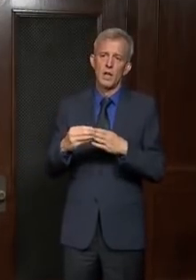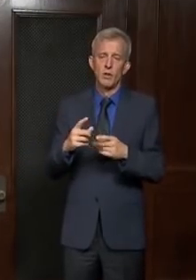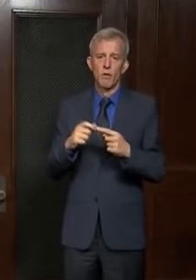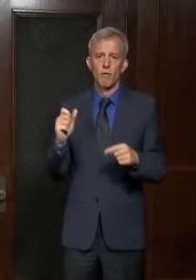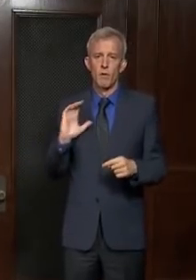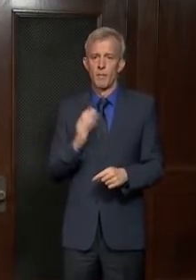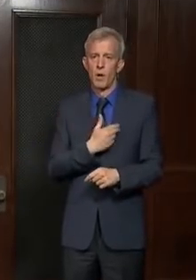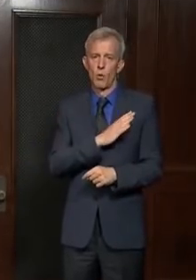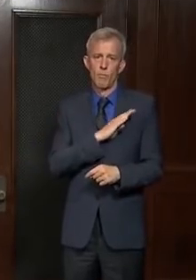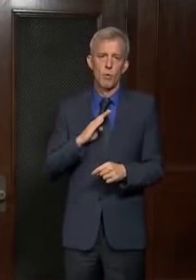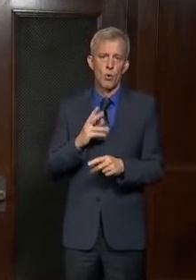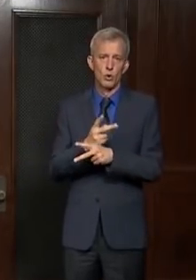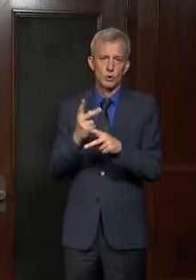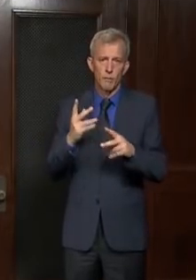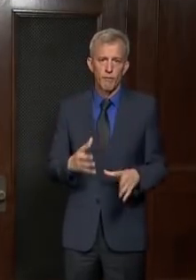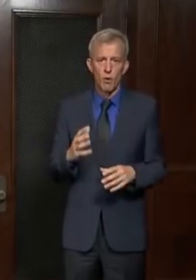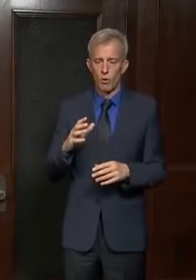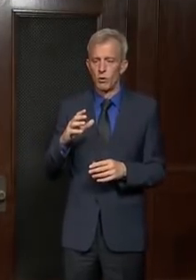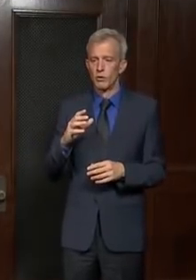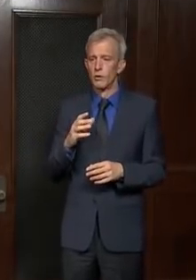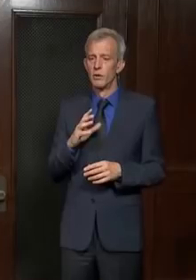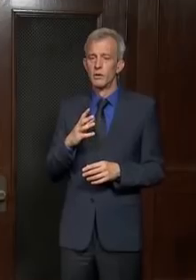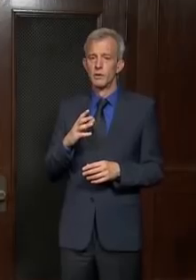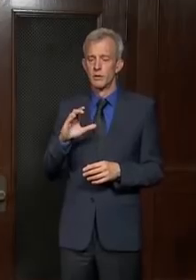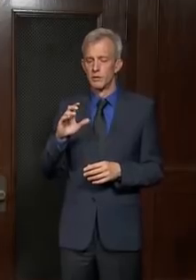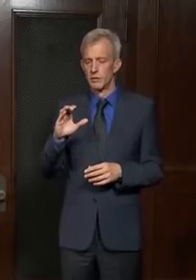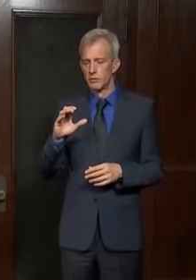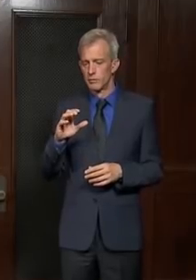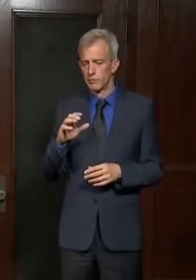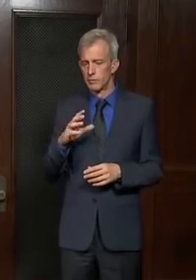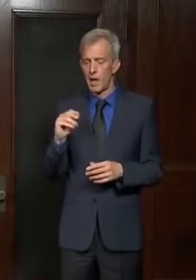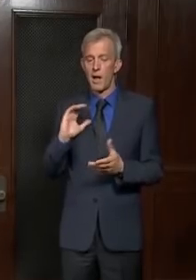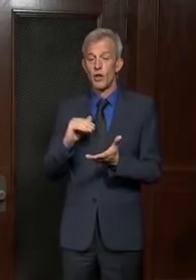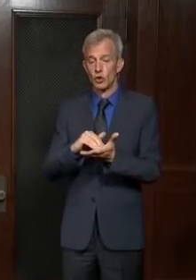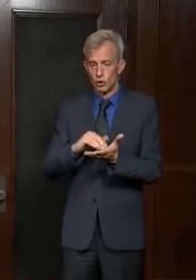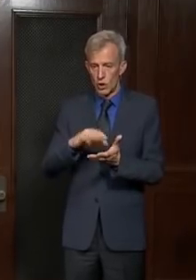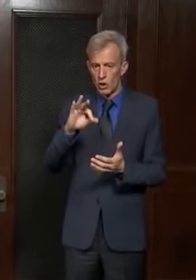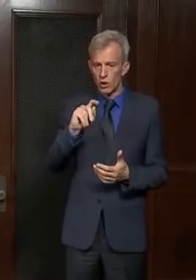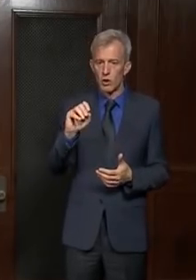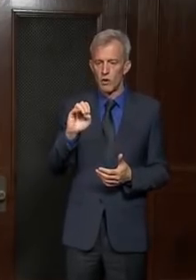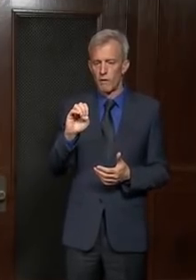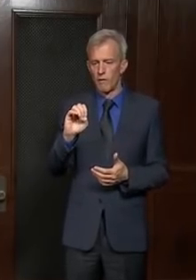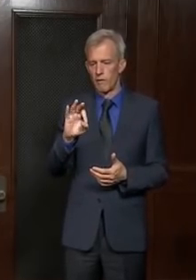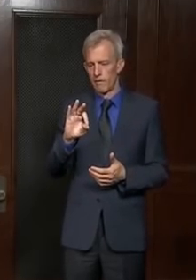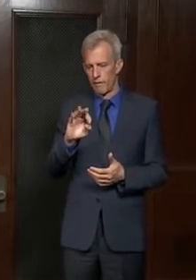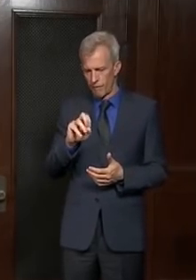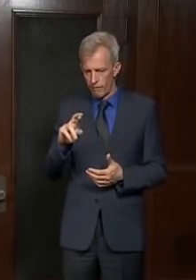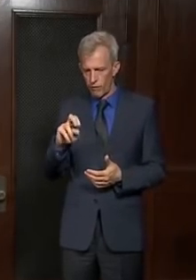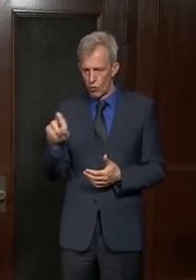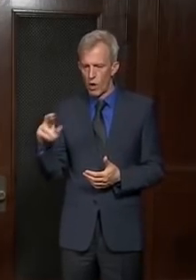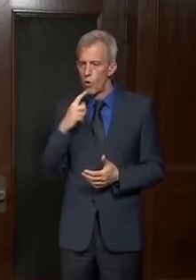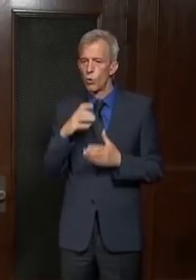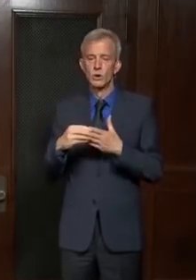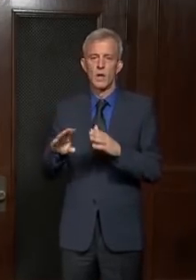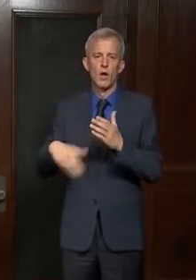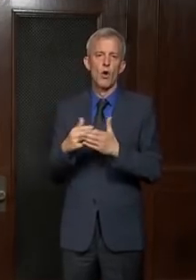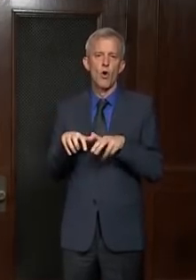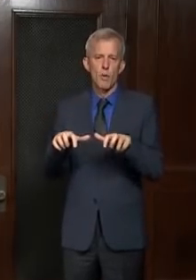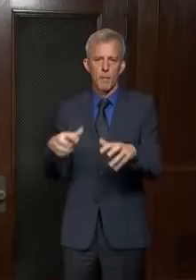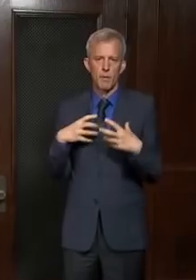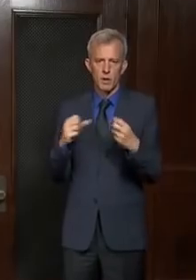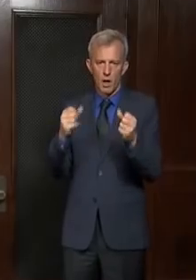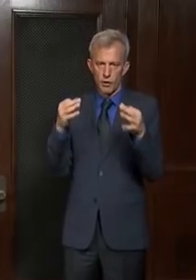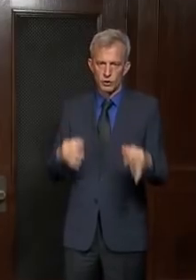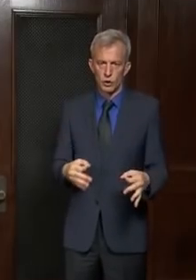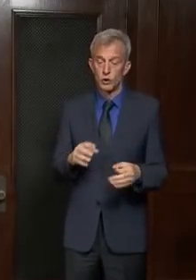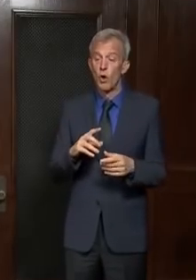Board of Supervisors, its chair, Catherine Barger, and our own Dr. Ferrer, who has led all the public health decisions. As we look to the past